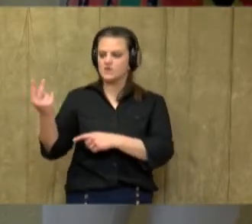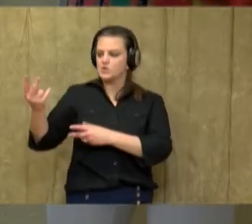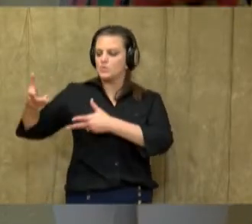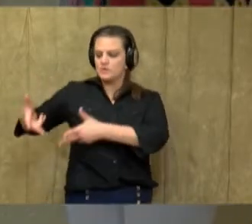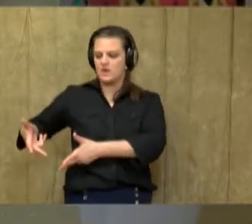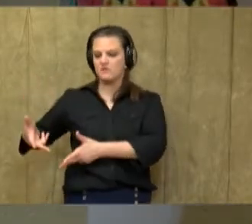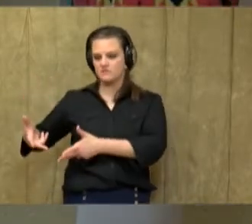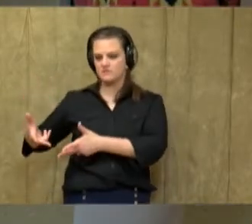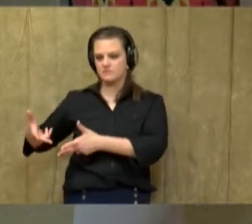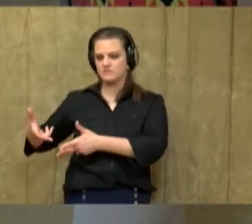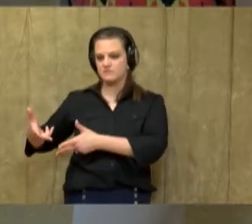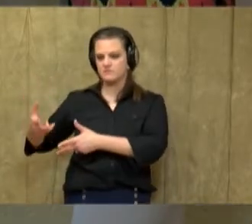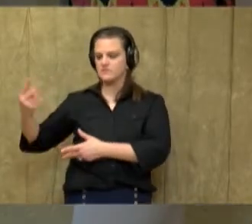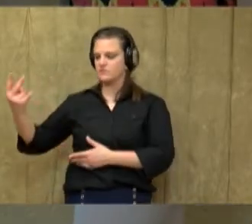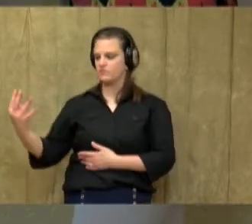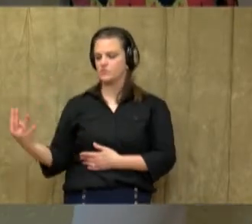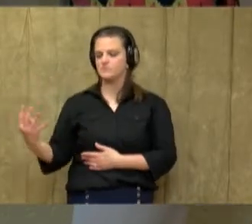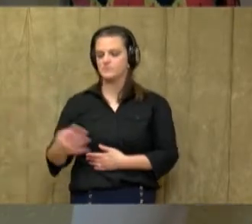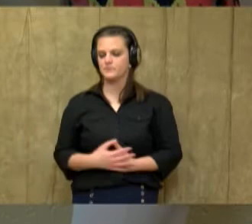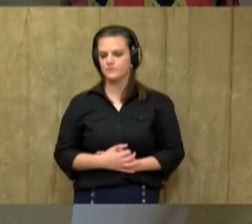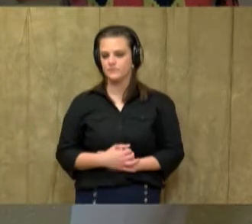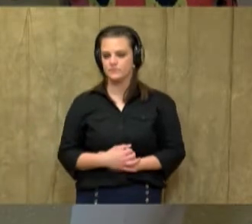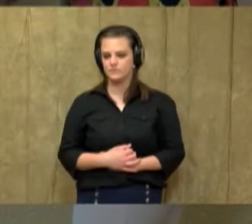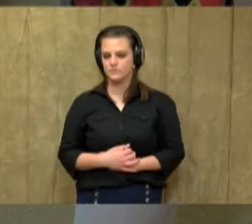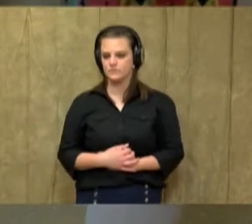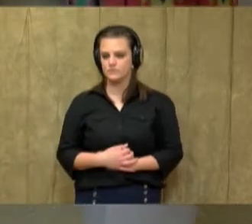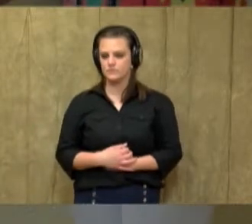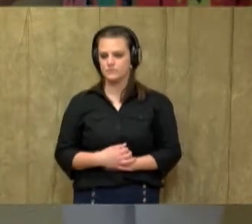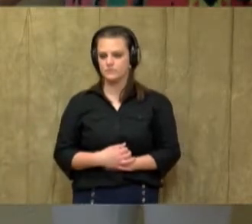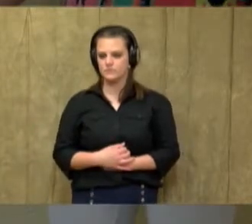left over to make 2/4.